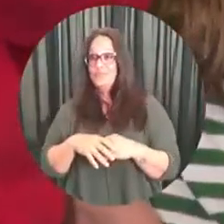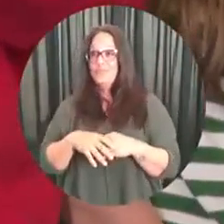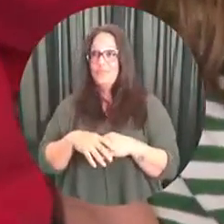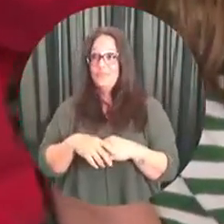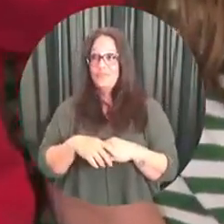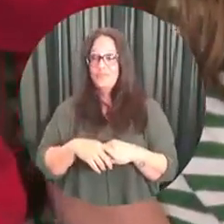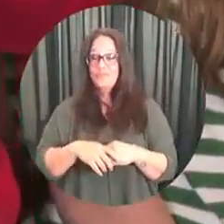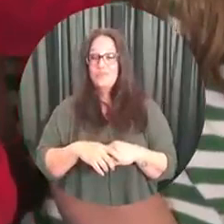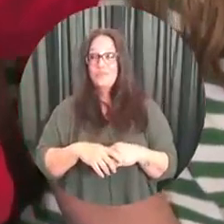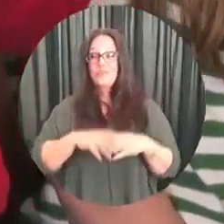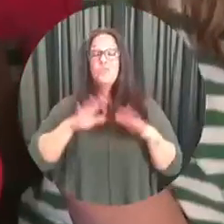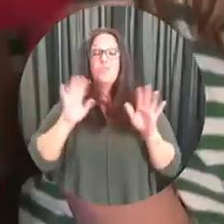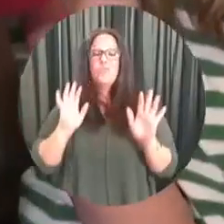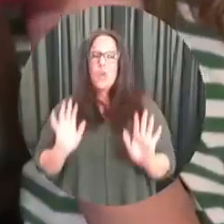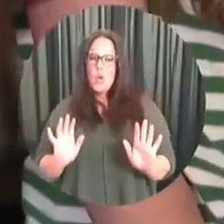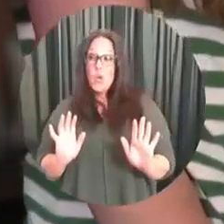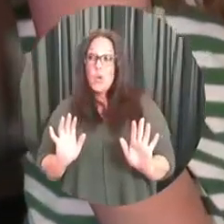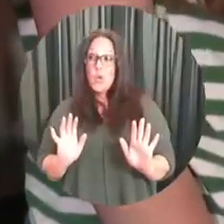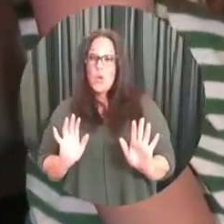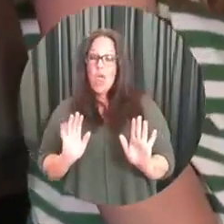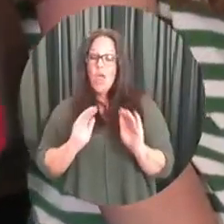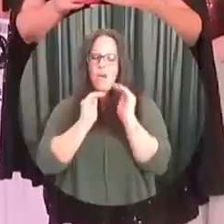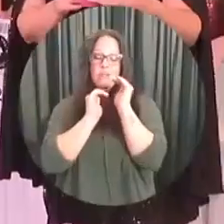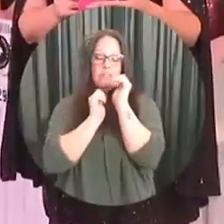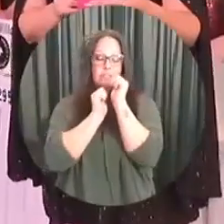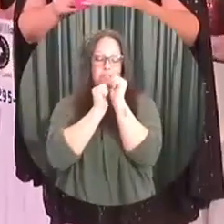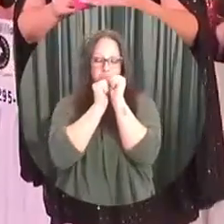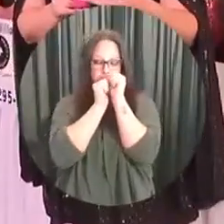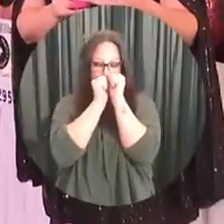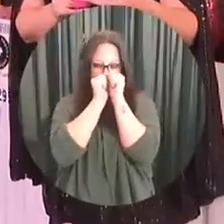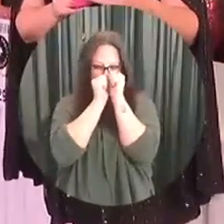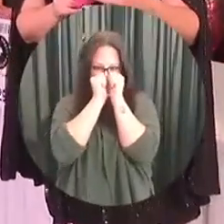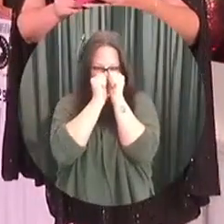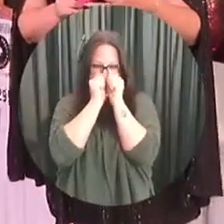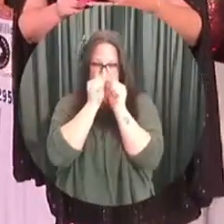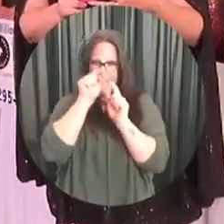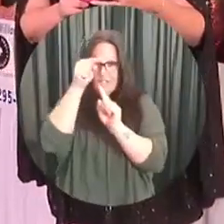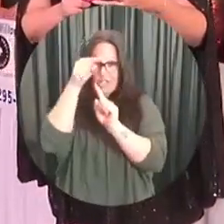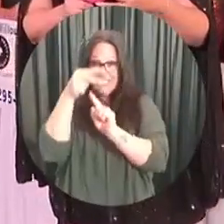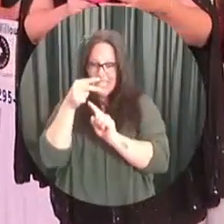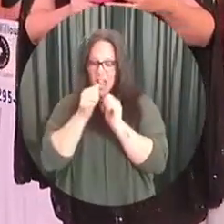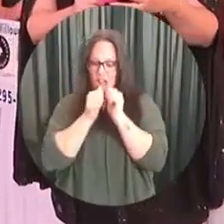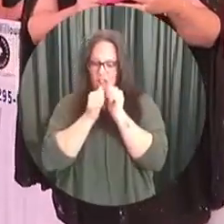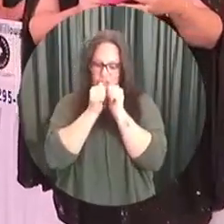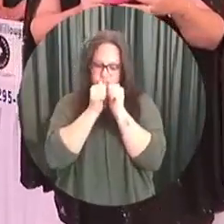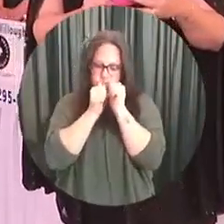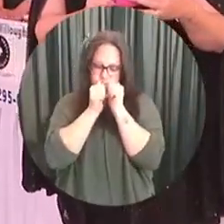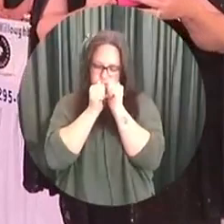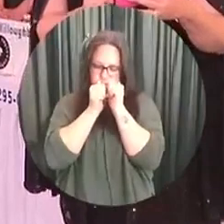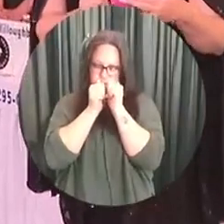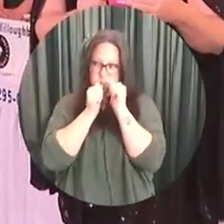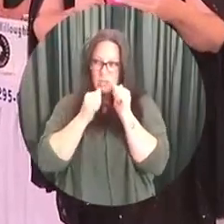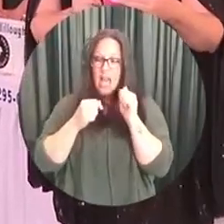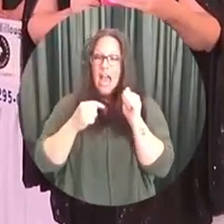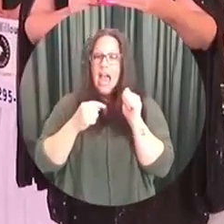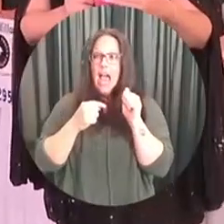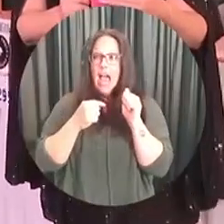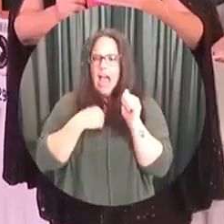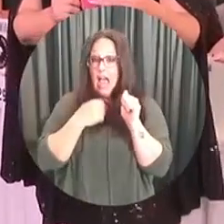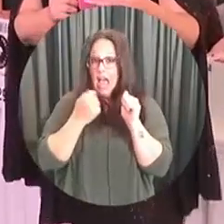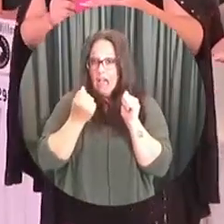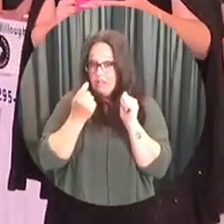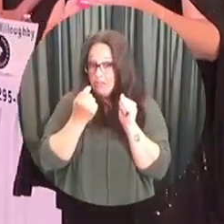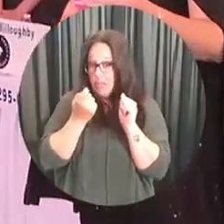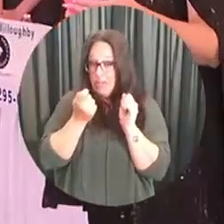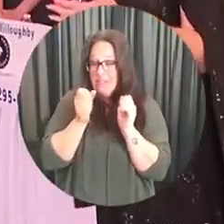So it was like so tight. First and second place was really, really tight. I'm learning that it came down to like literally seconds. So